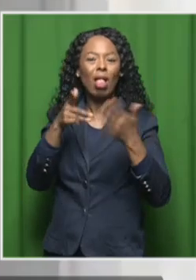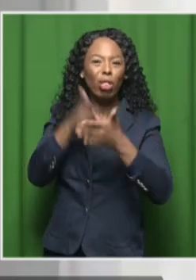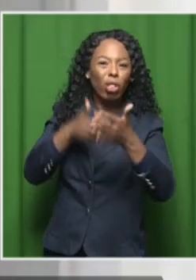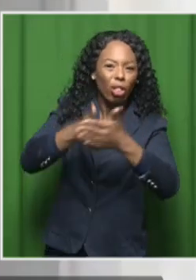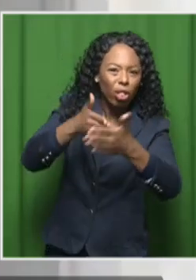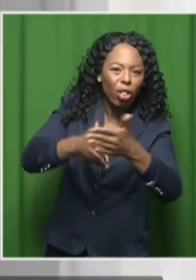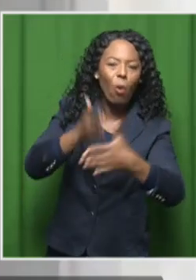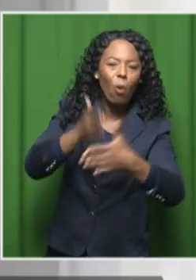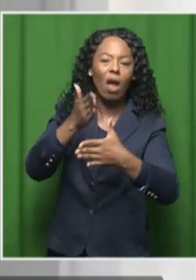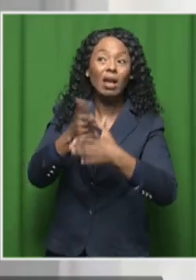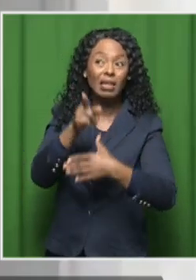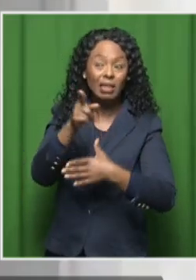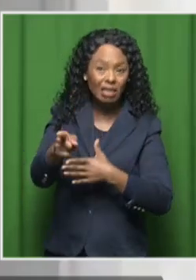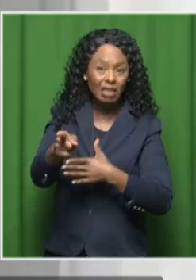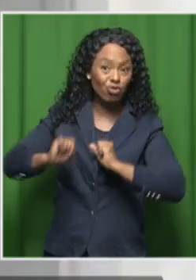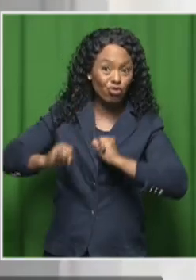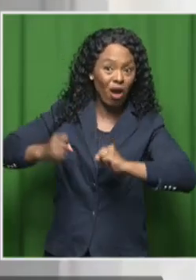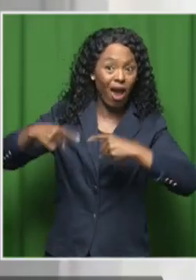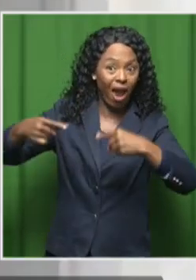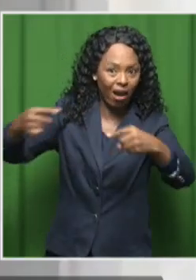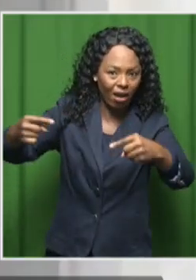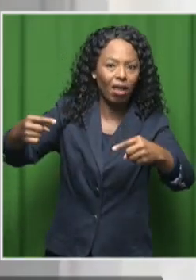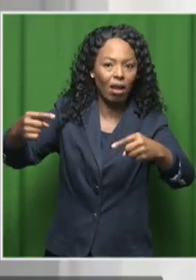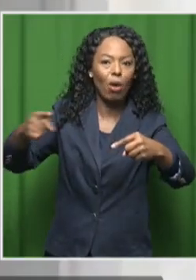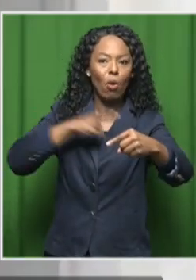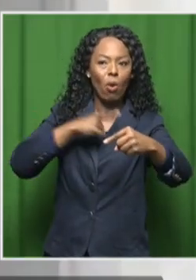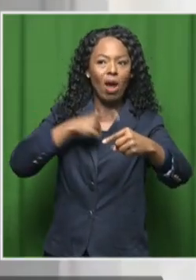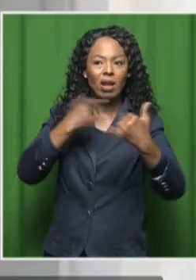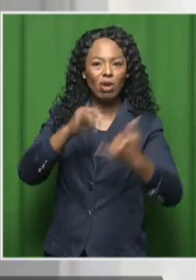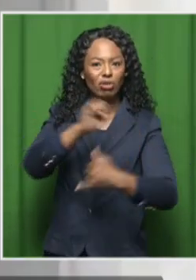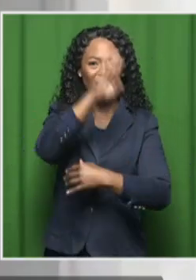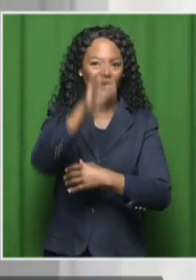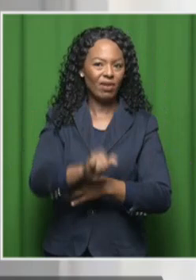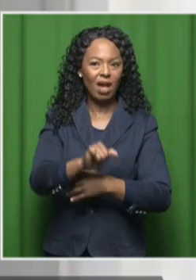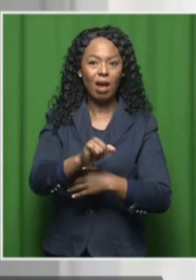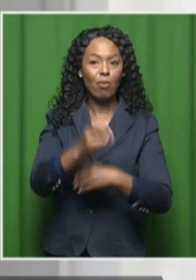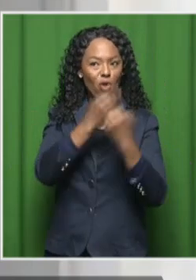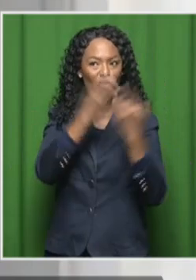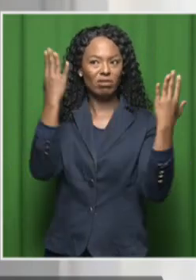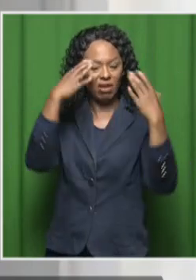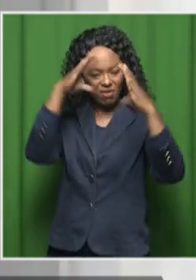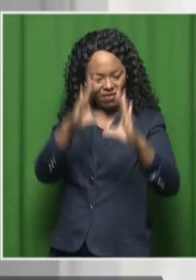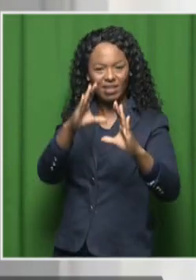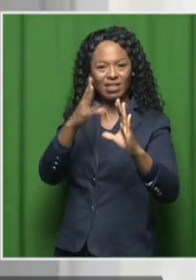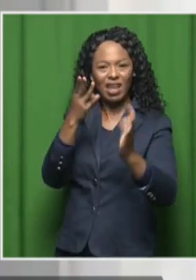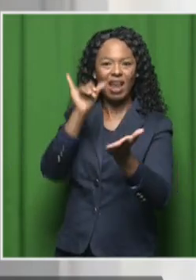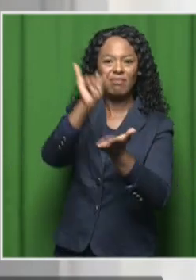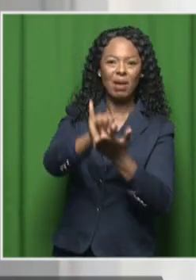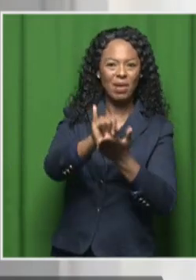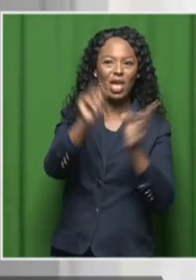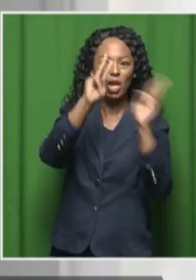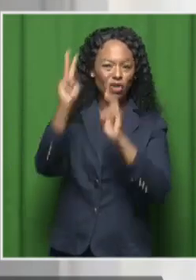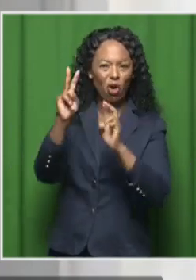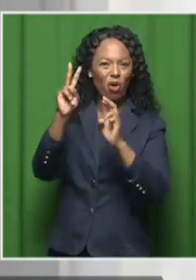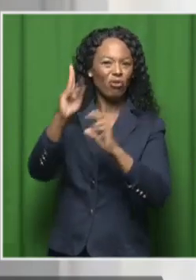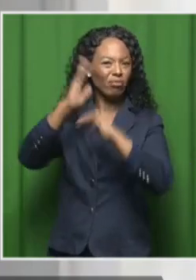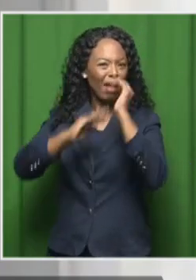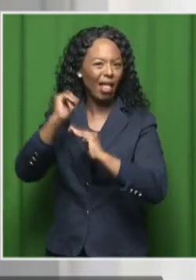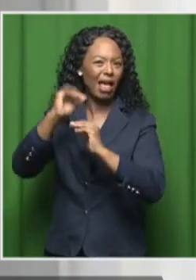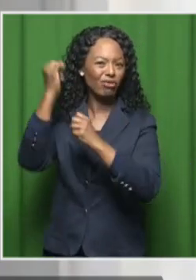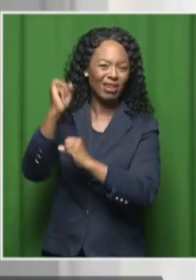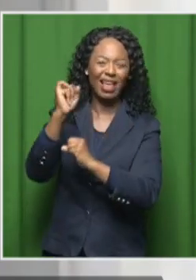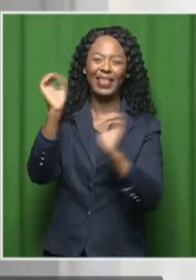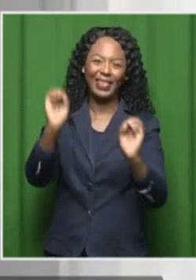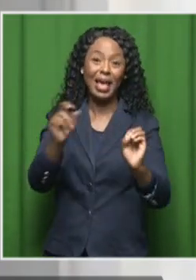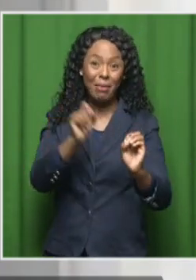Unlike many developed countries, South Africa didn't invest much in industrialization. So we have